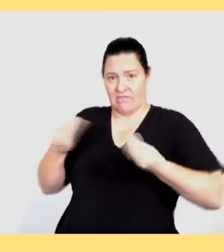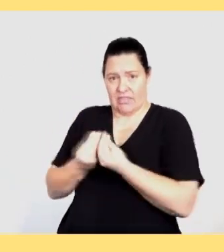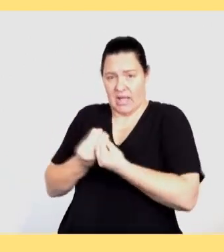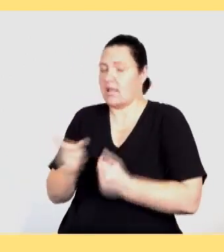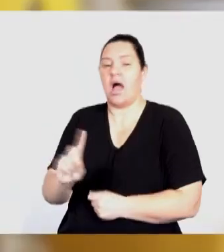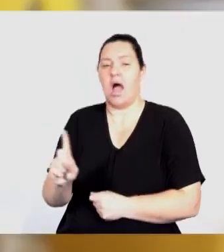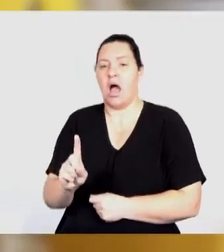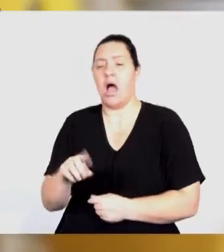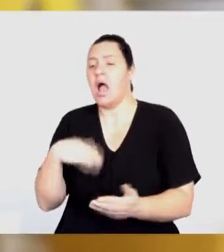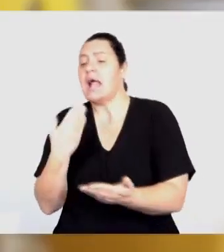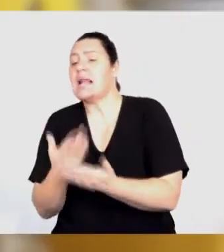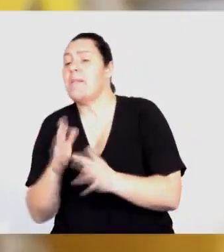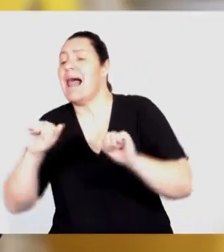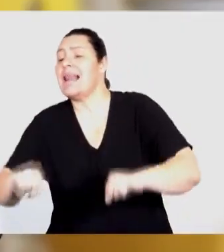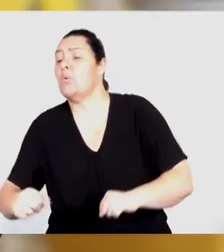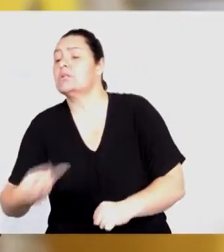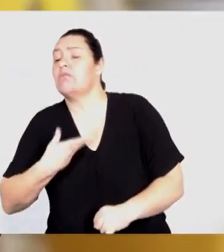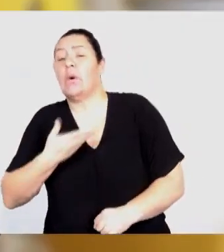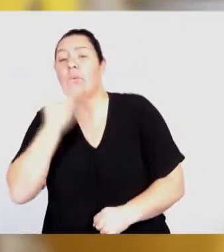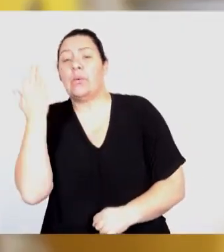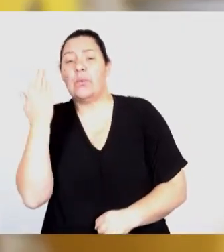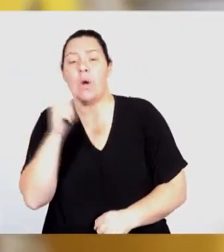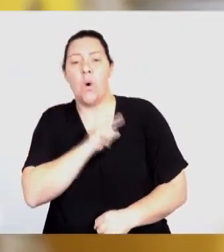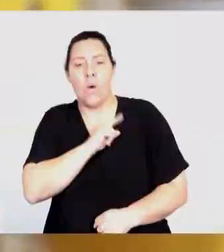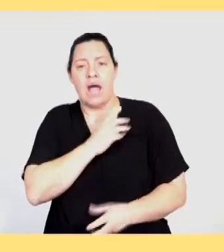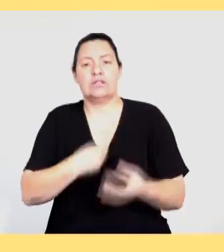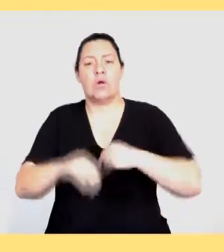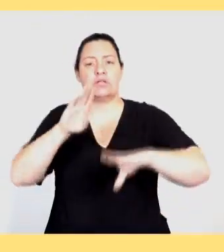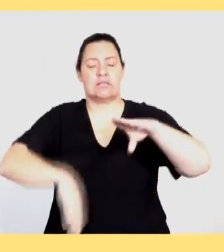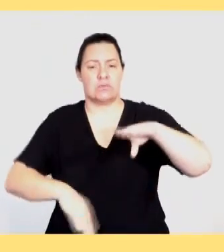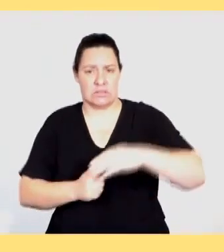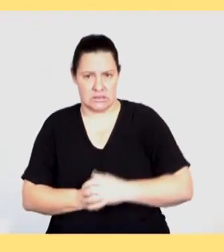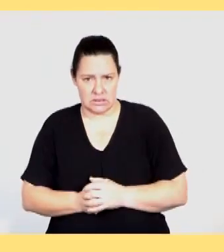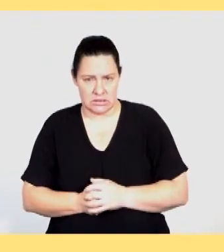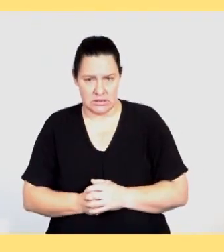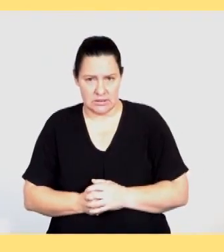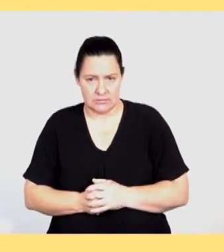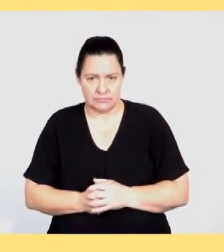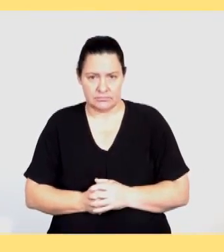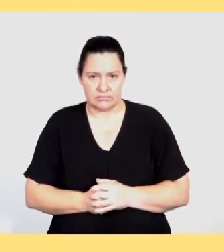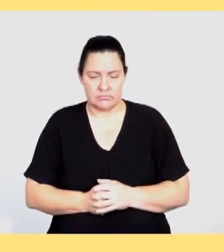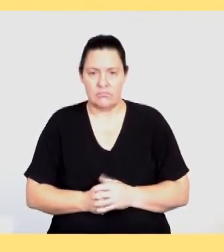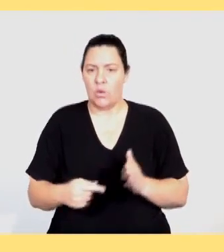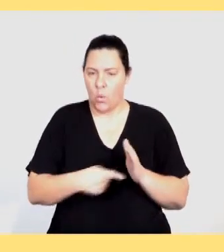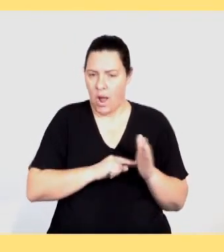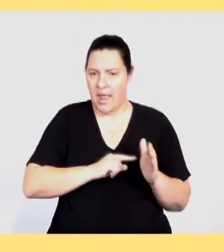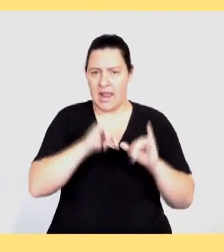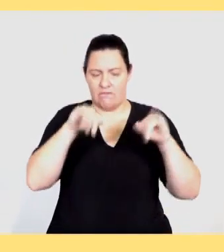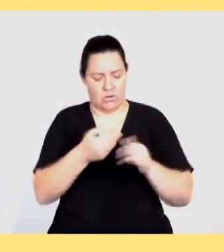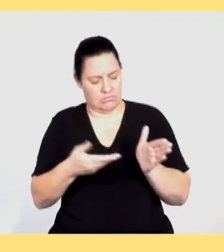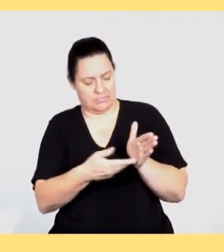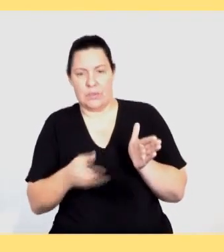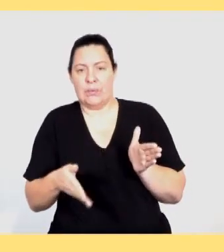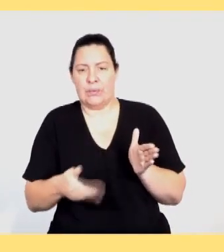to us. They are just claiming an allowance for trade discount that we had not indicated on